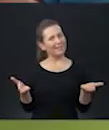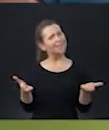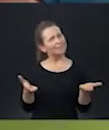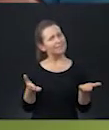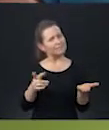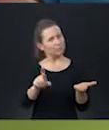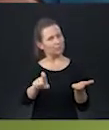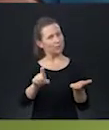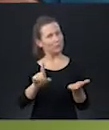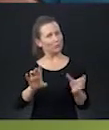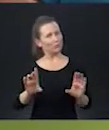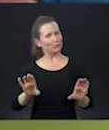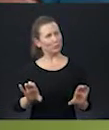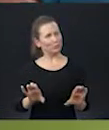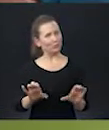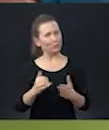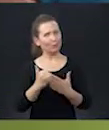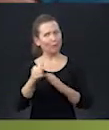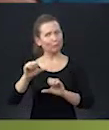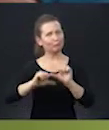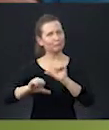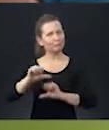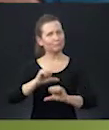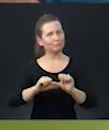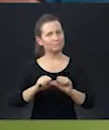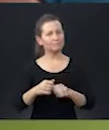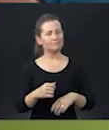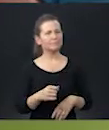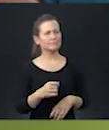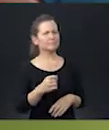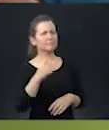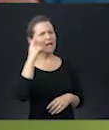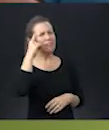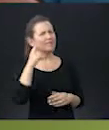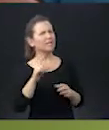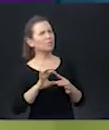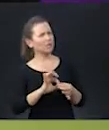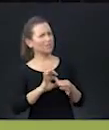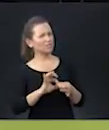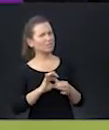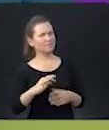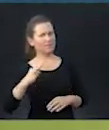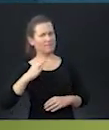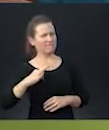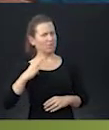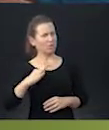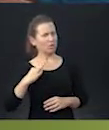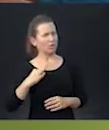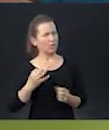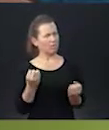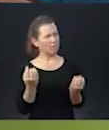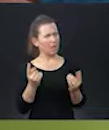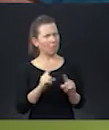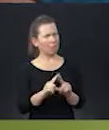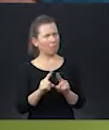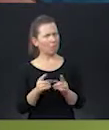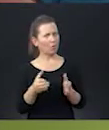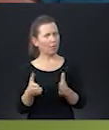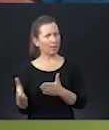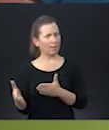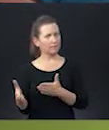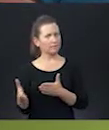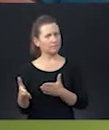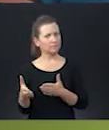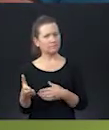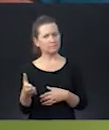how there's a lot of things that we should do to help one another. I think relationships are beneficial in